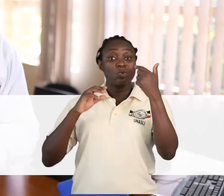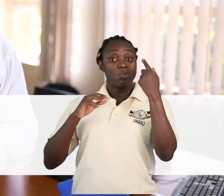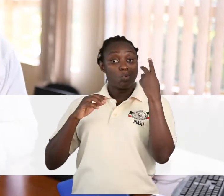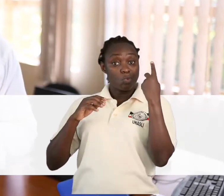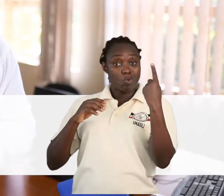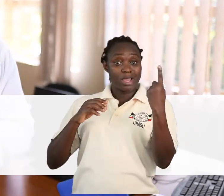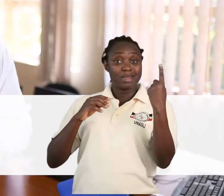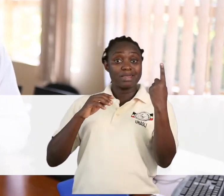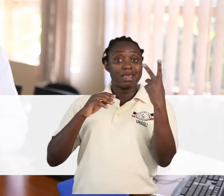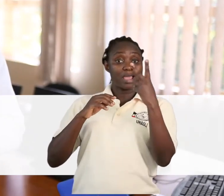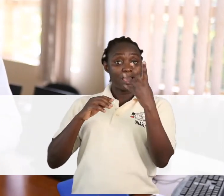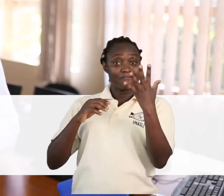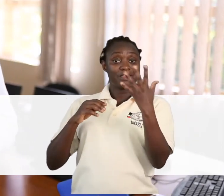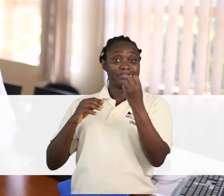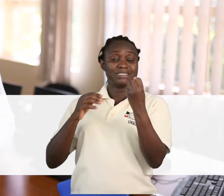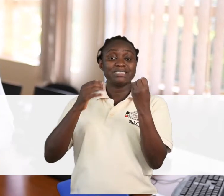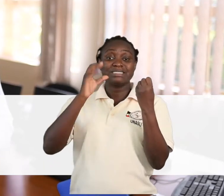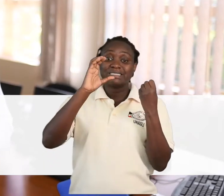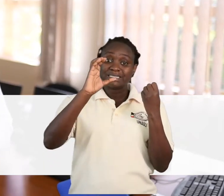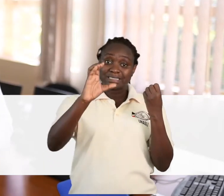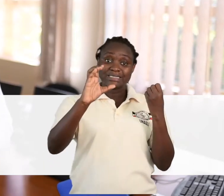CLVI.